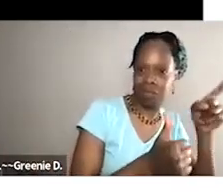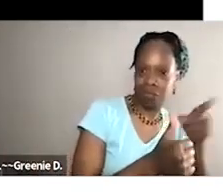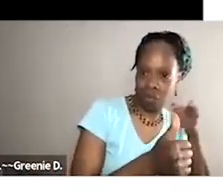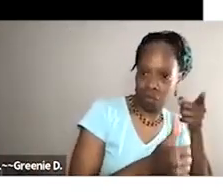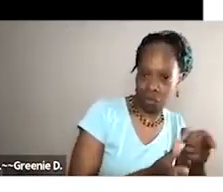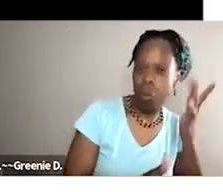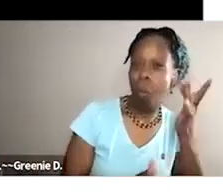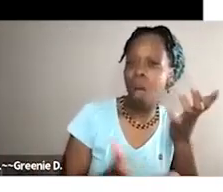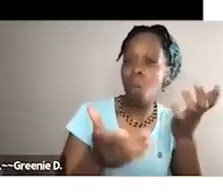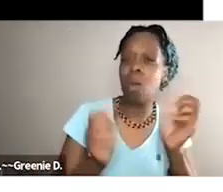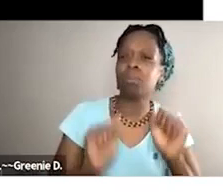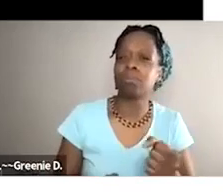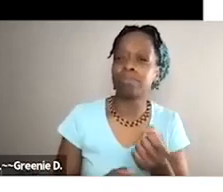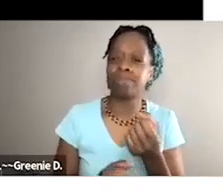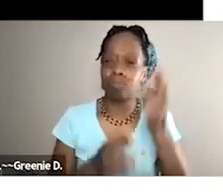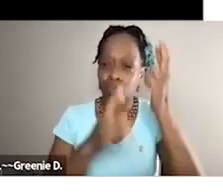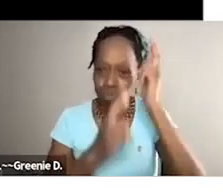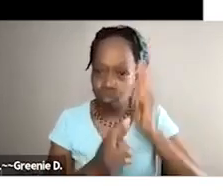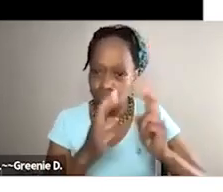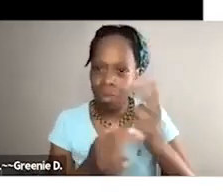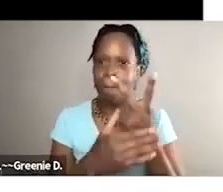the disability community.